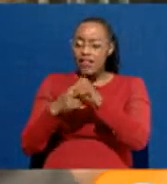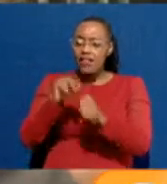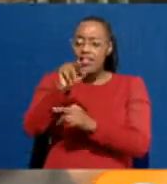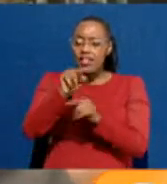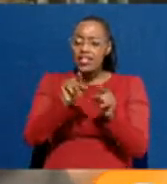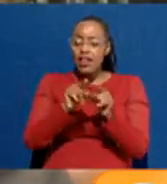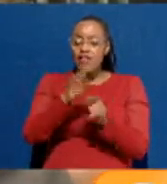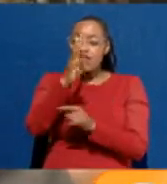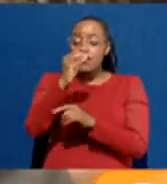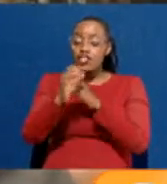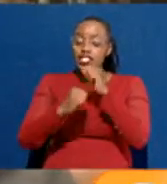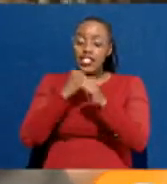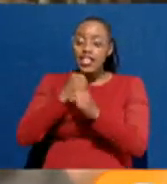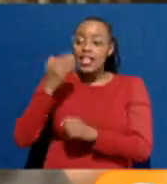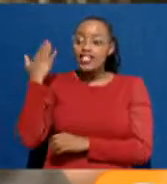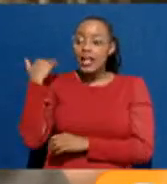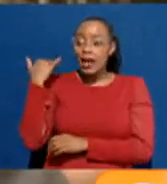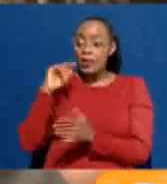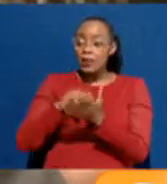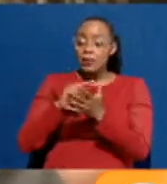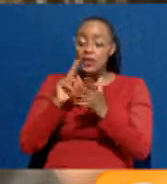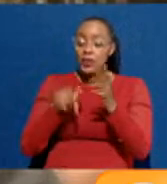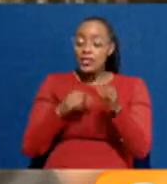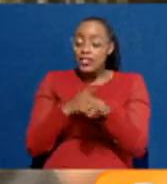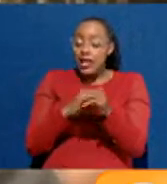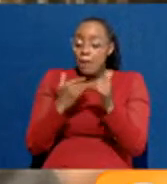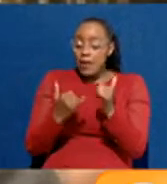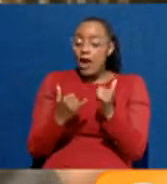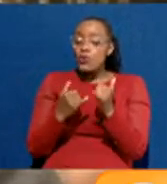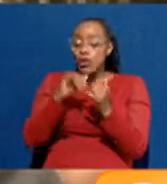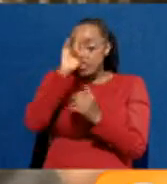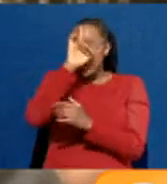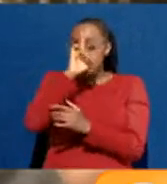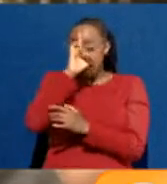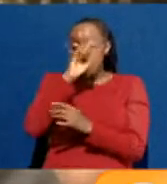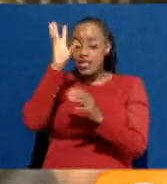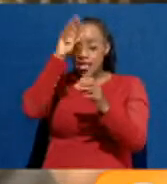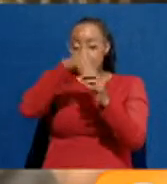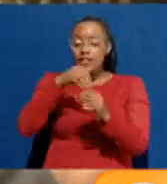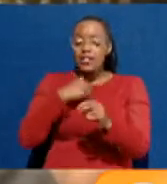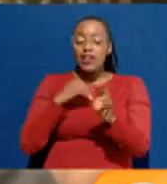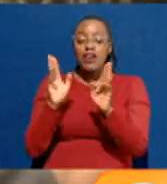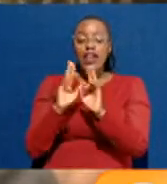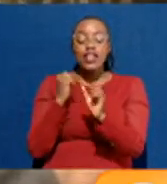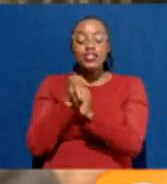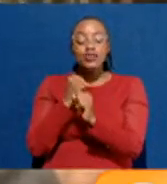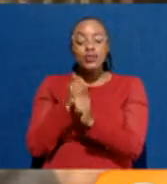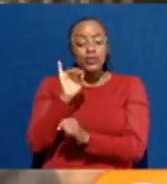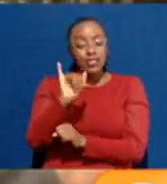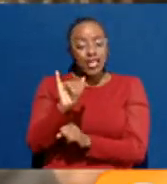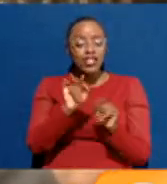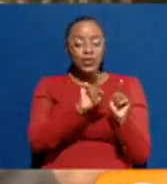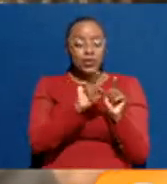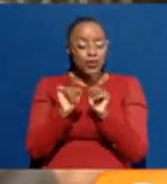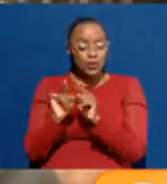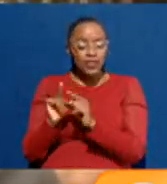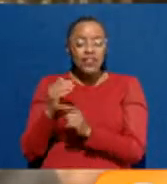is 40 years ago. So it's about time we made some serious investment, and we are ready to do that. We